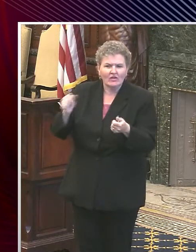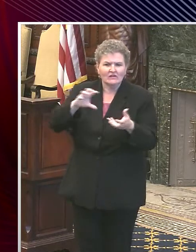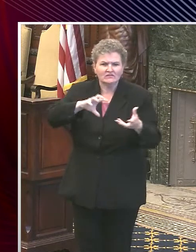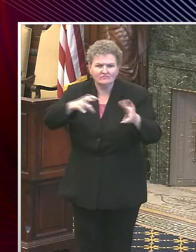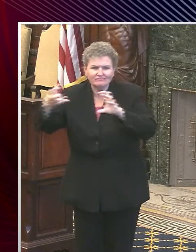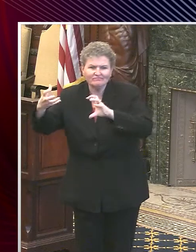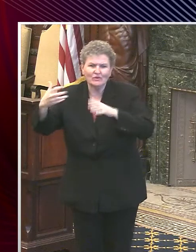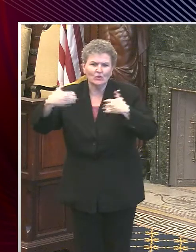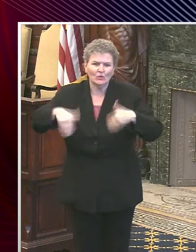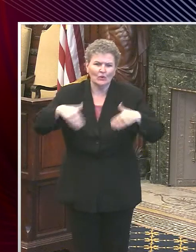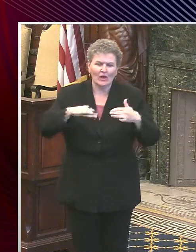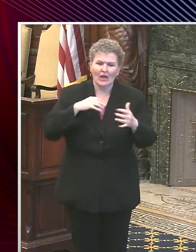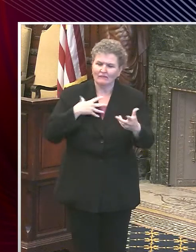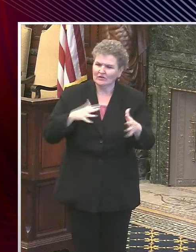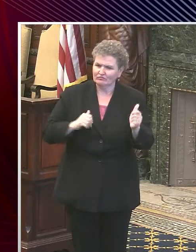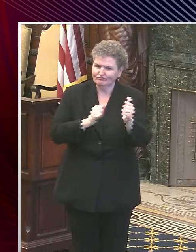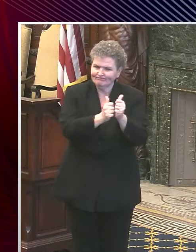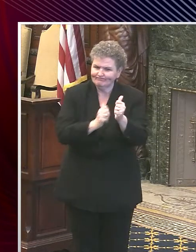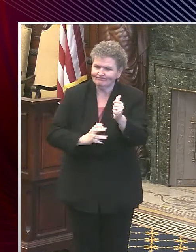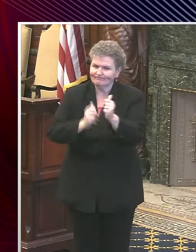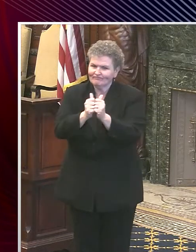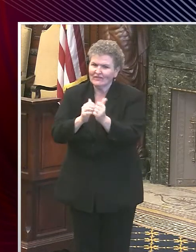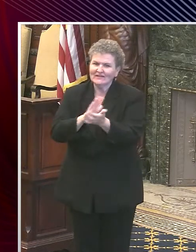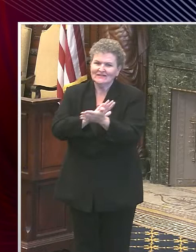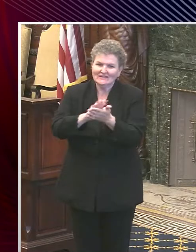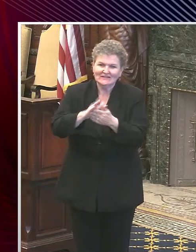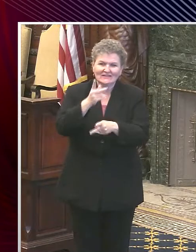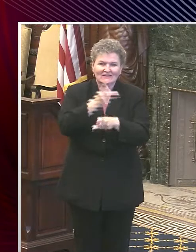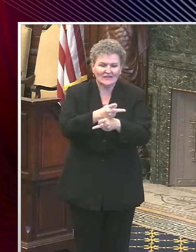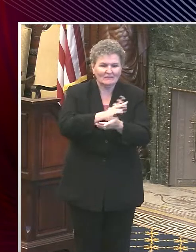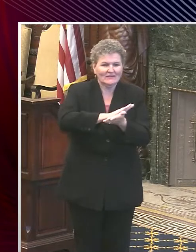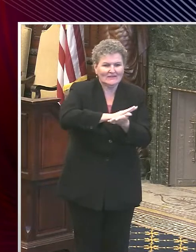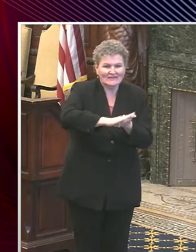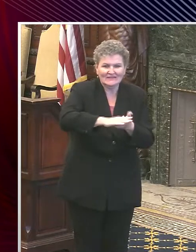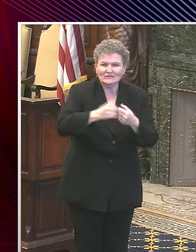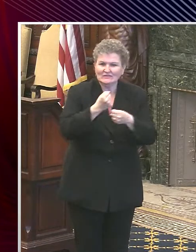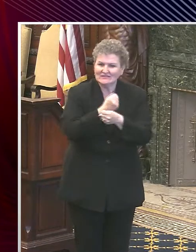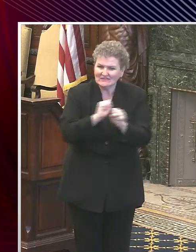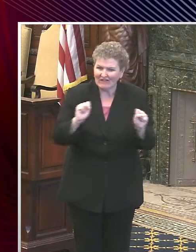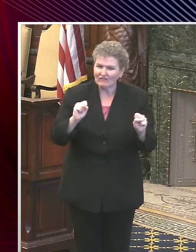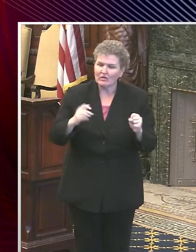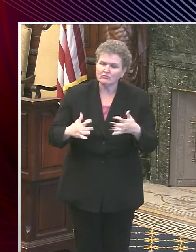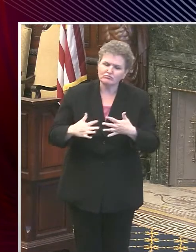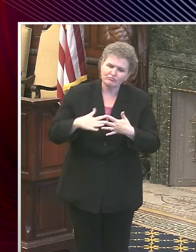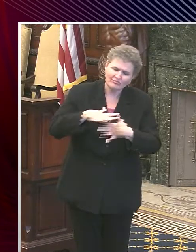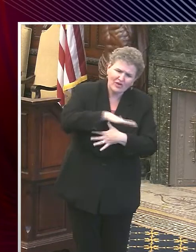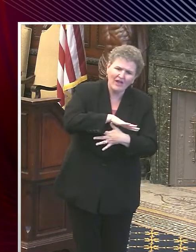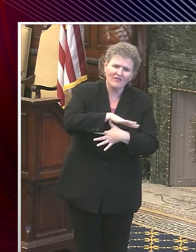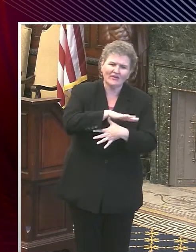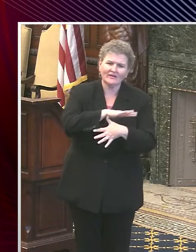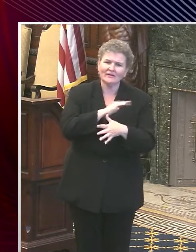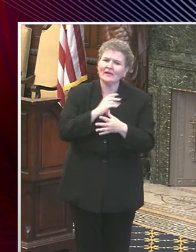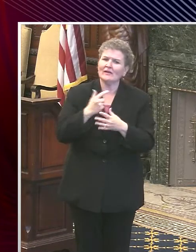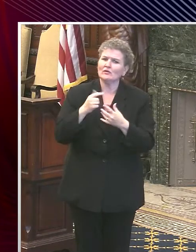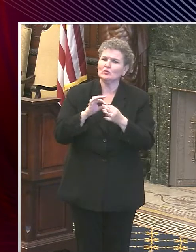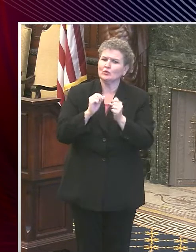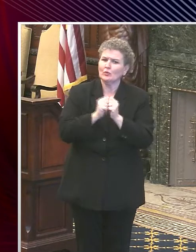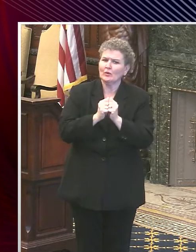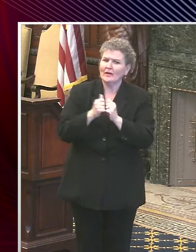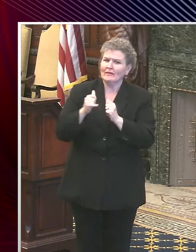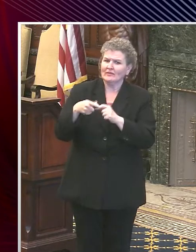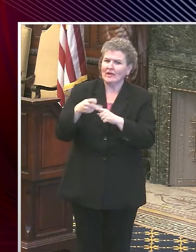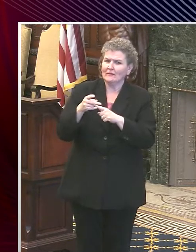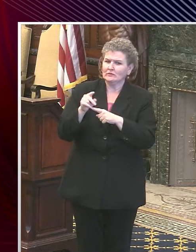times. Clean and safe streets are one of our residents' top priorities. That is why we're excited to announce a new public-facing tool that